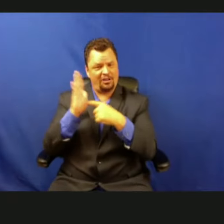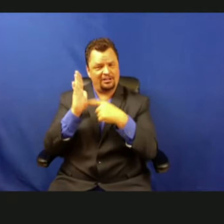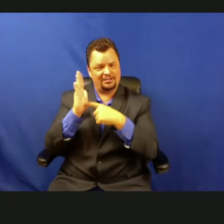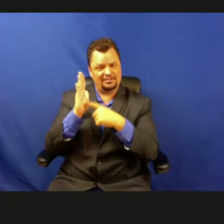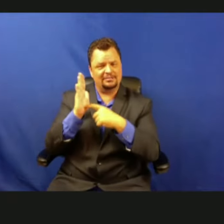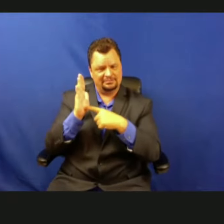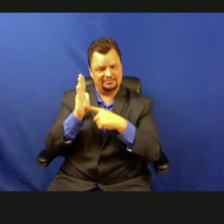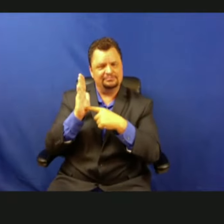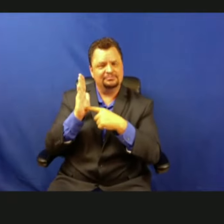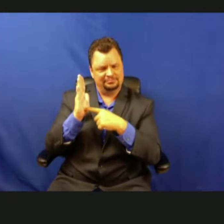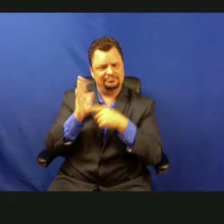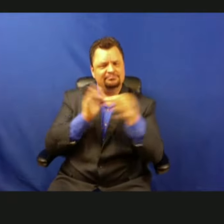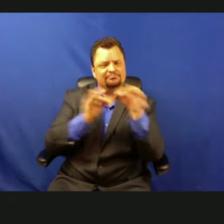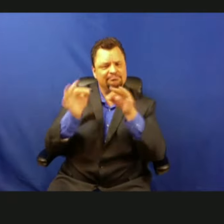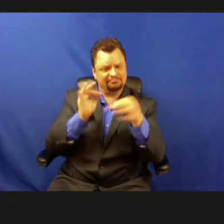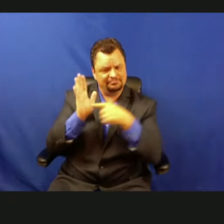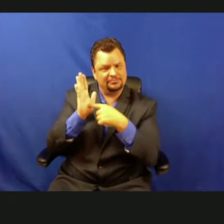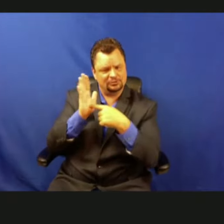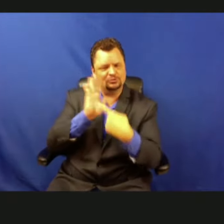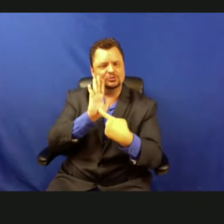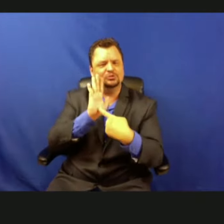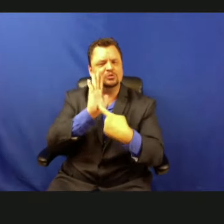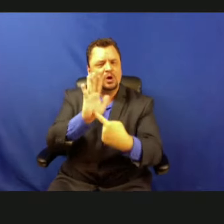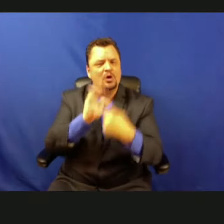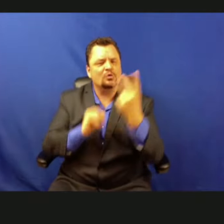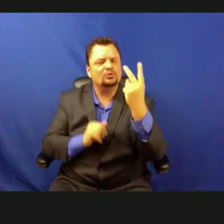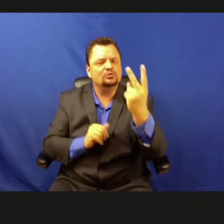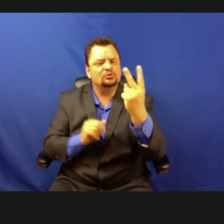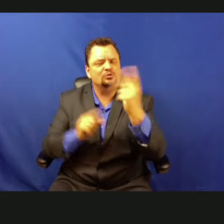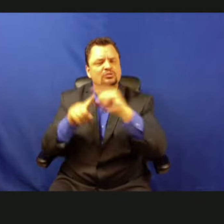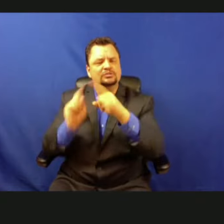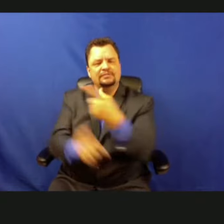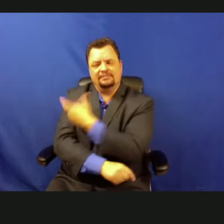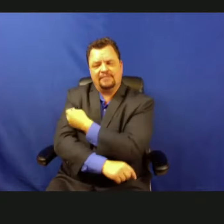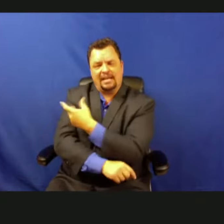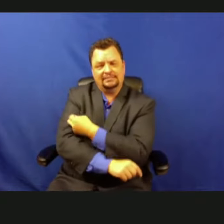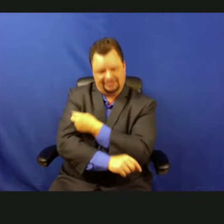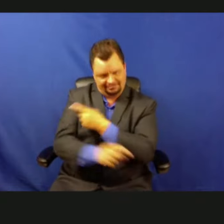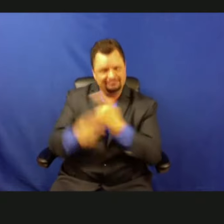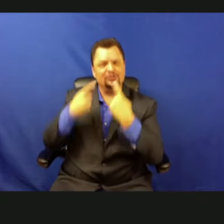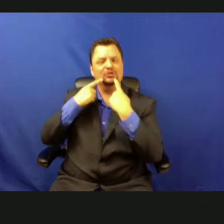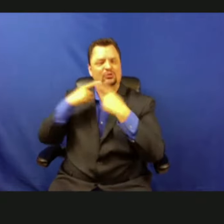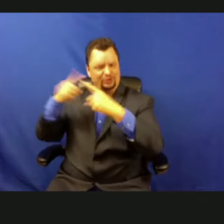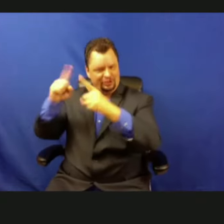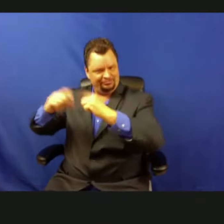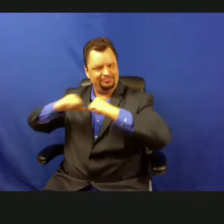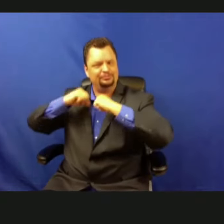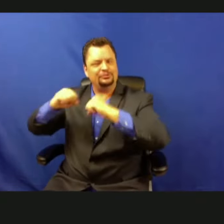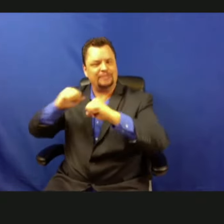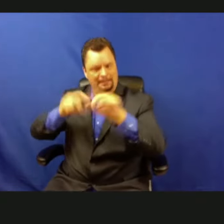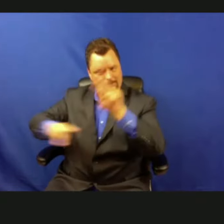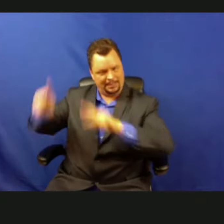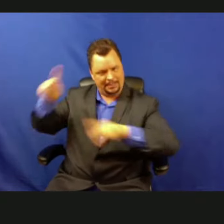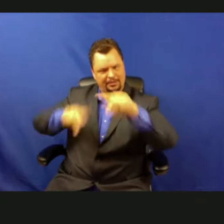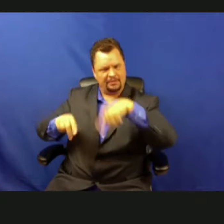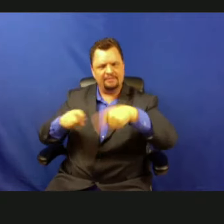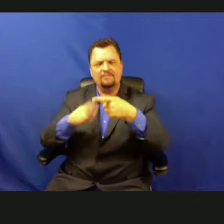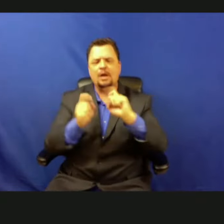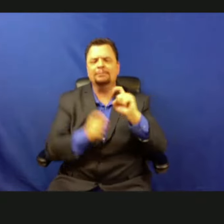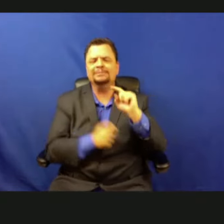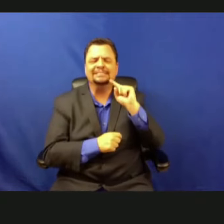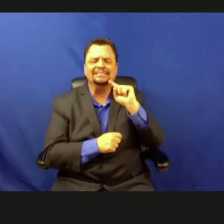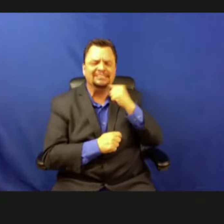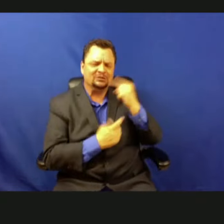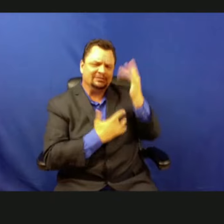vaccine are effective at preventing the most severe consequences of the disease. It also acknowledges that a booster shot can be effective at